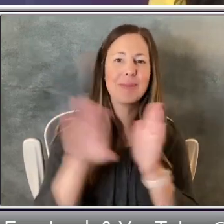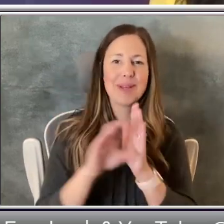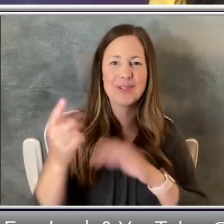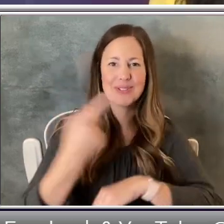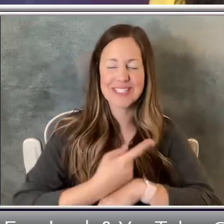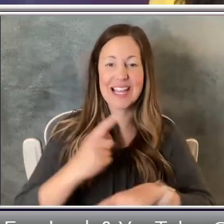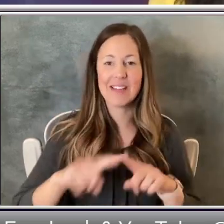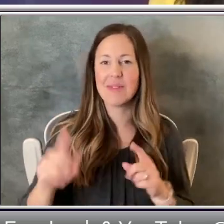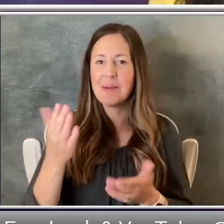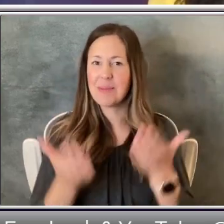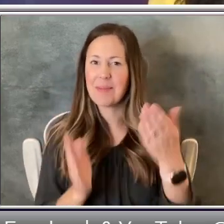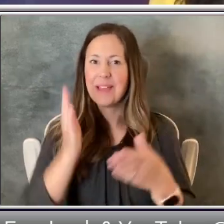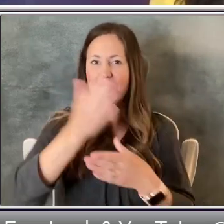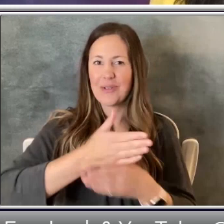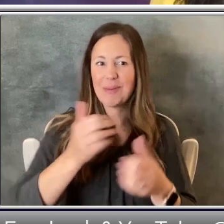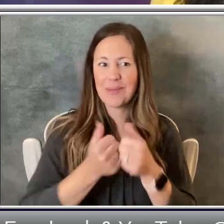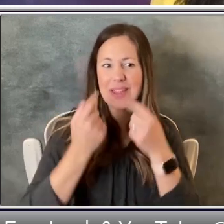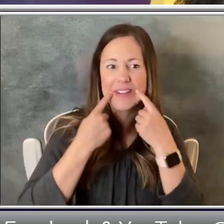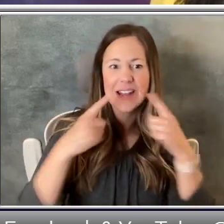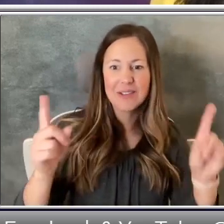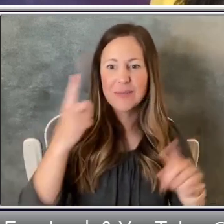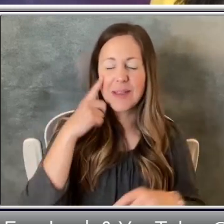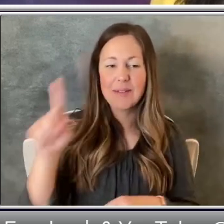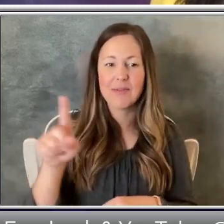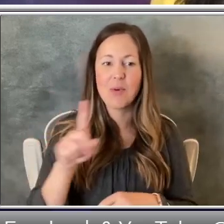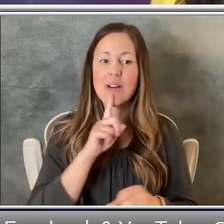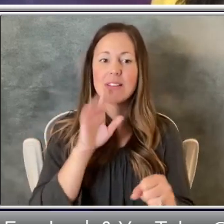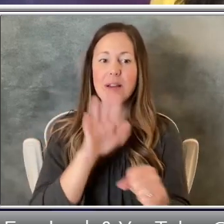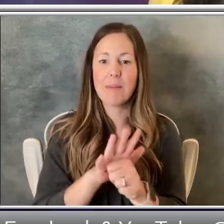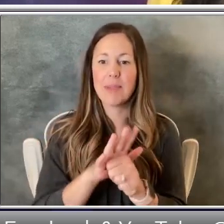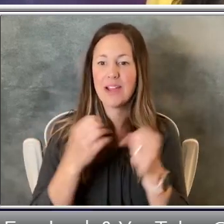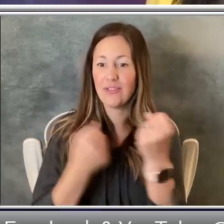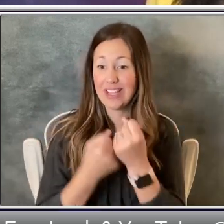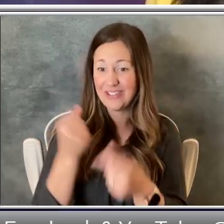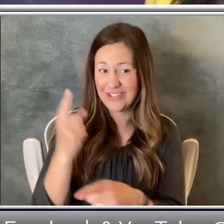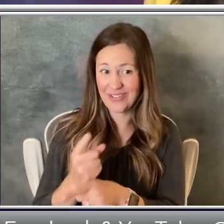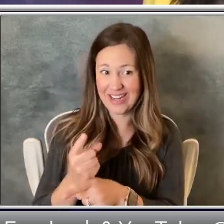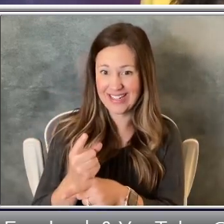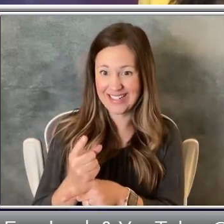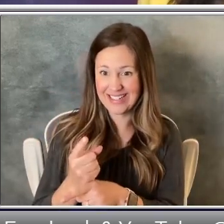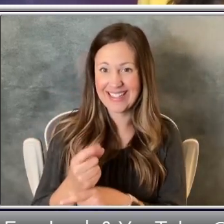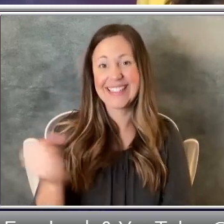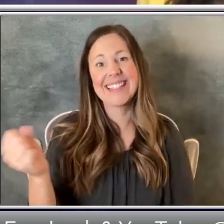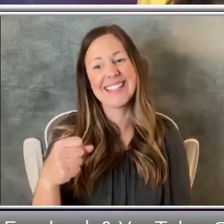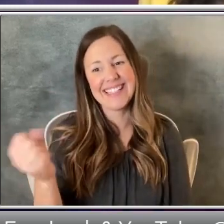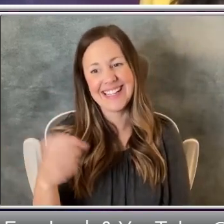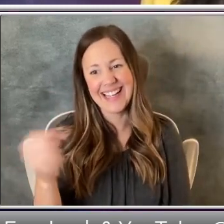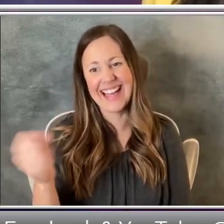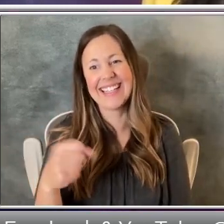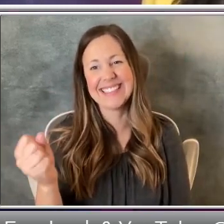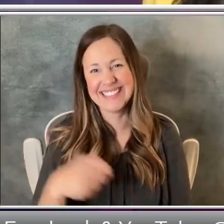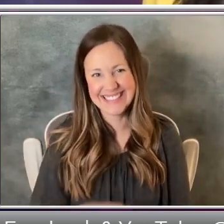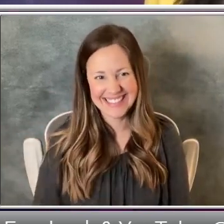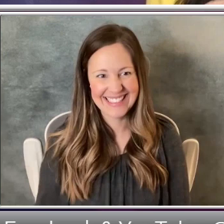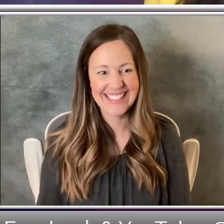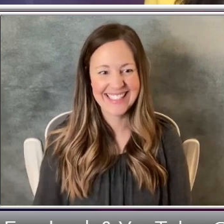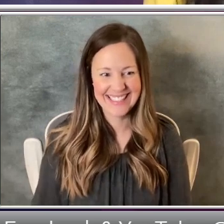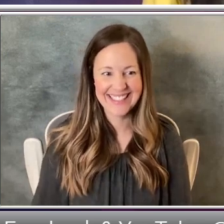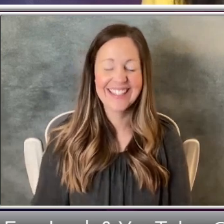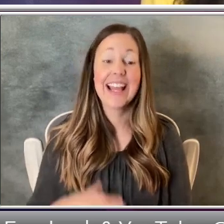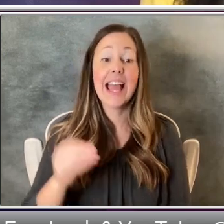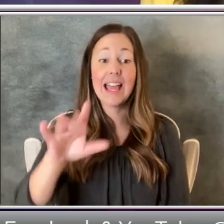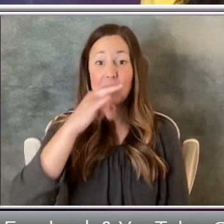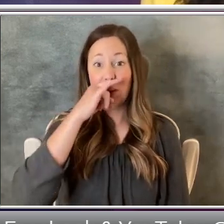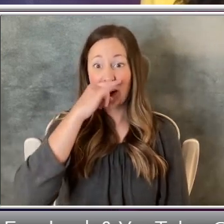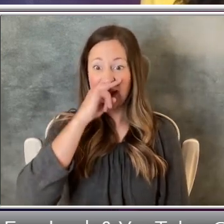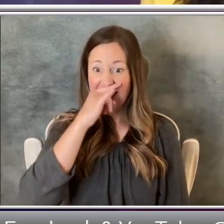might be interrupted by an announcement for the Pledge of Allegiance in just a few moments, right? Yes, could be. And your kids are coming out.